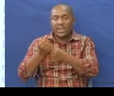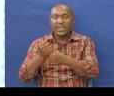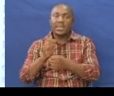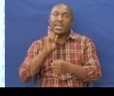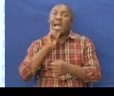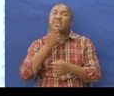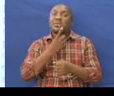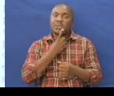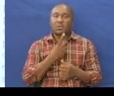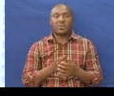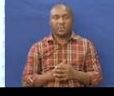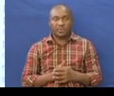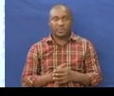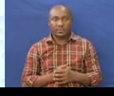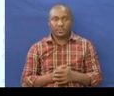So